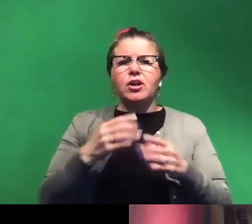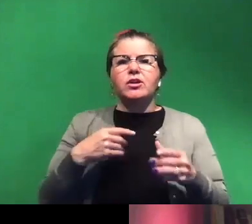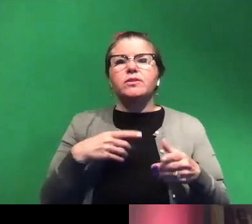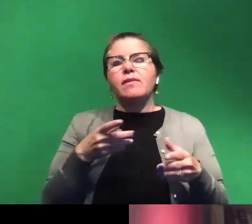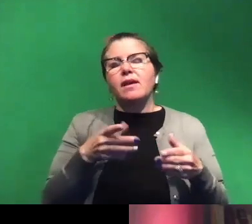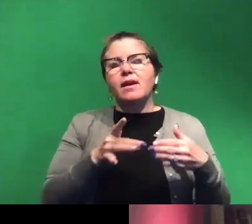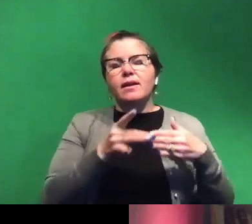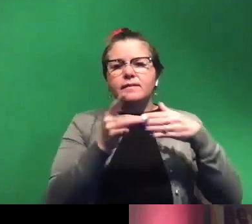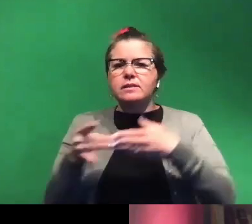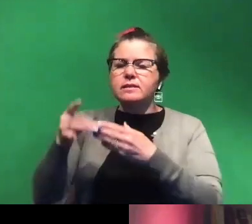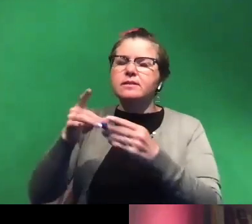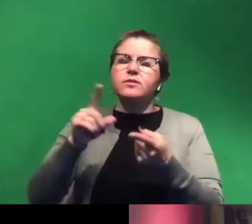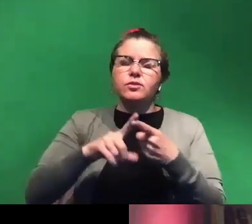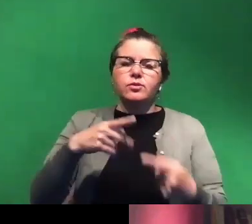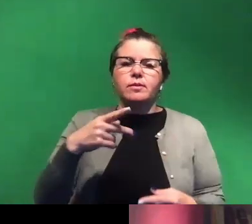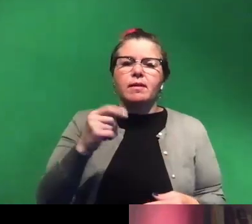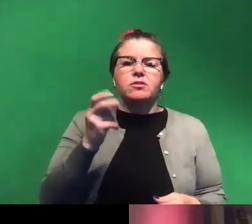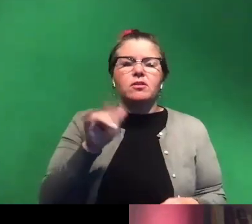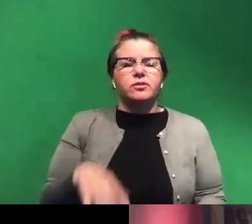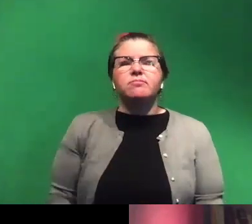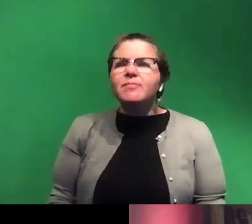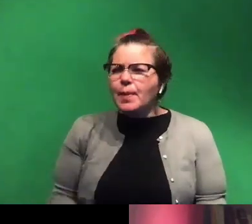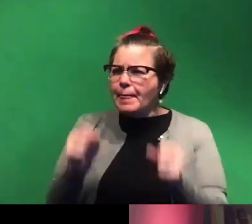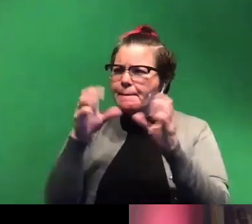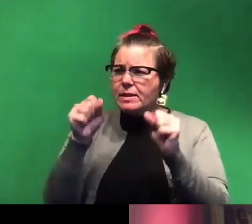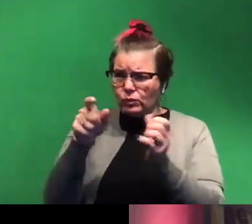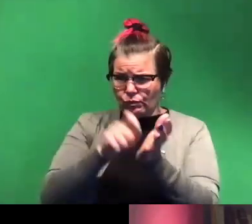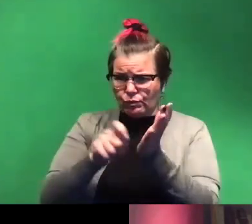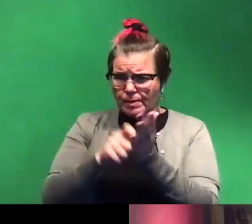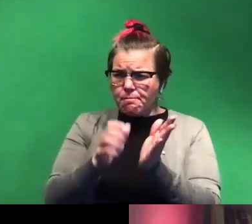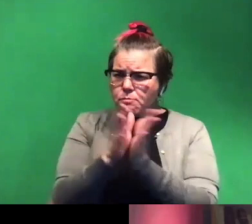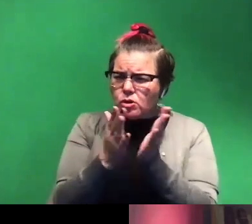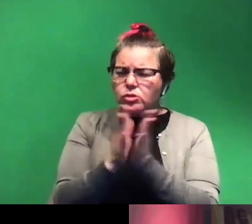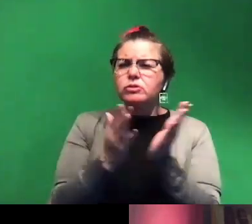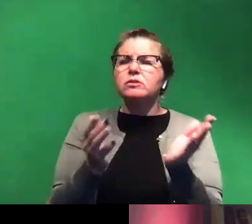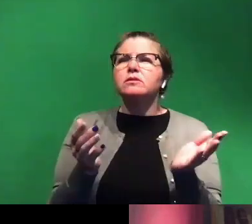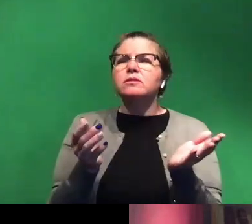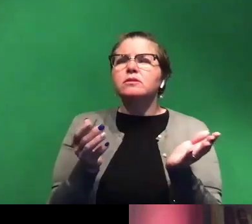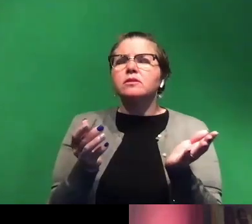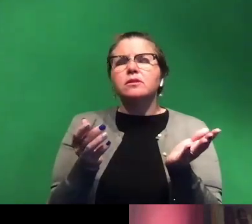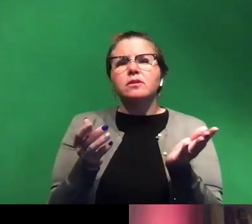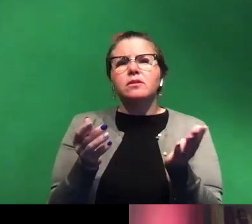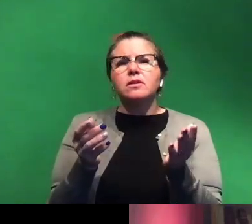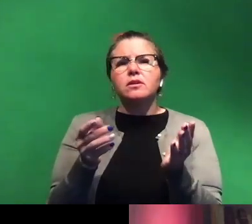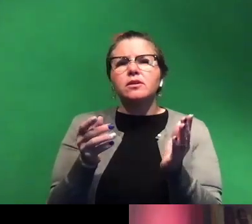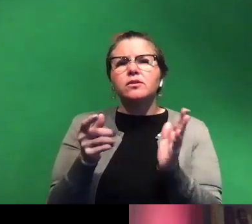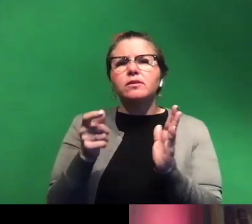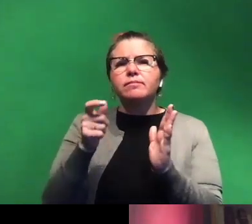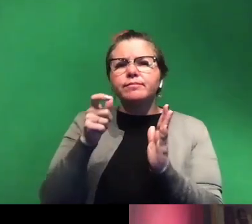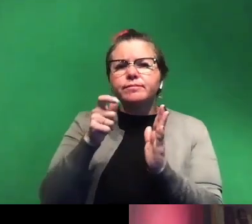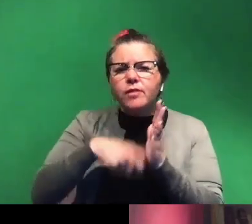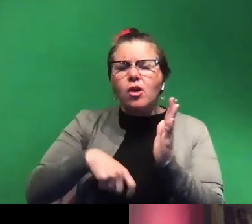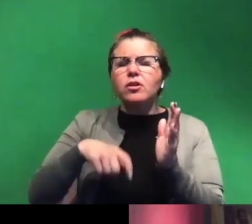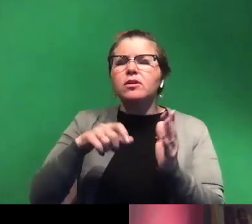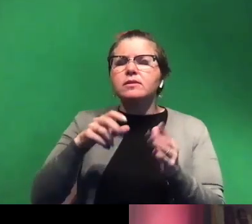to paleontology. That's amazing. So you've written books, you've had a column in Scientific American,